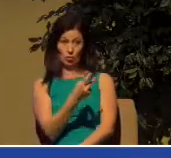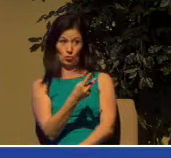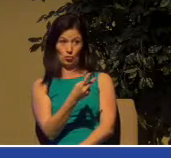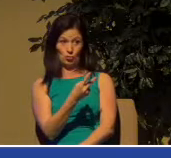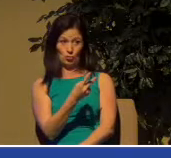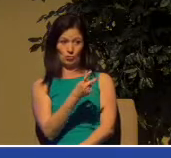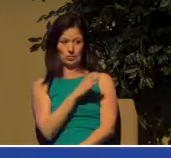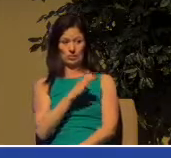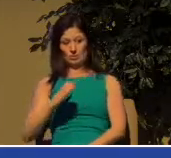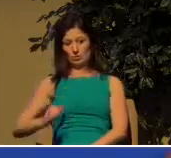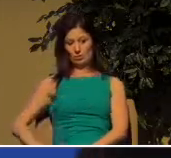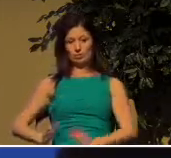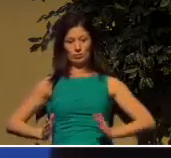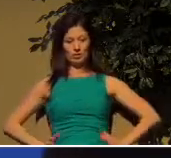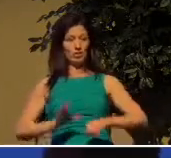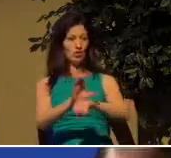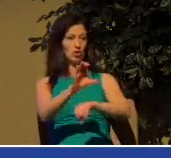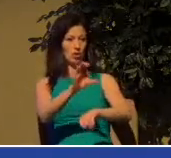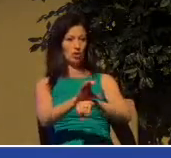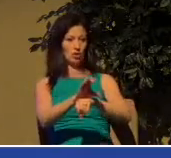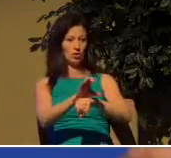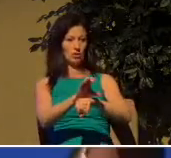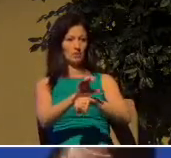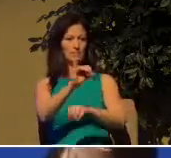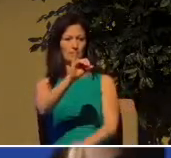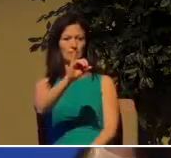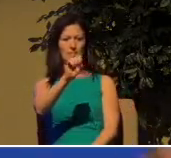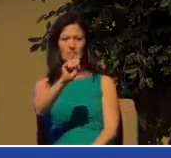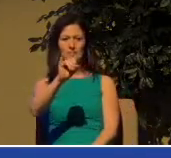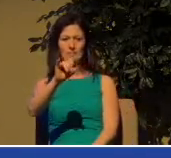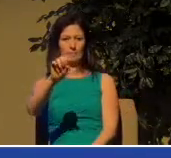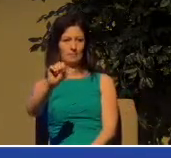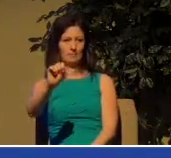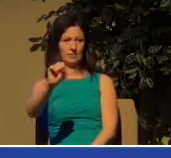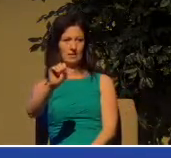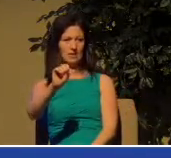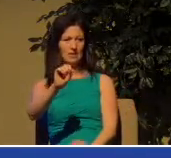by ISIS, who has made a whole list of wanting to get